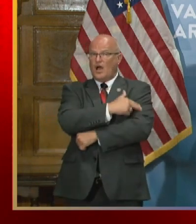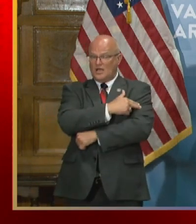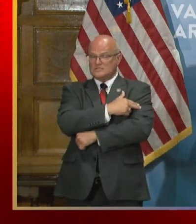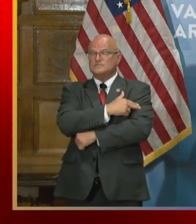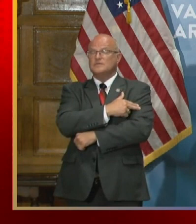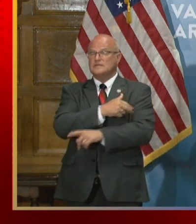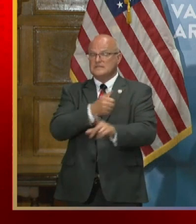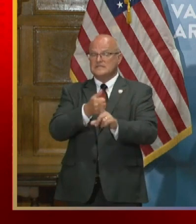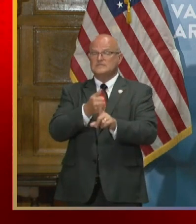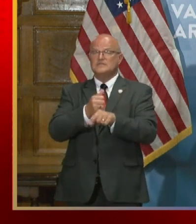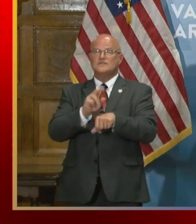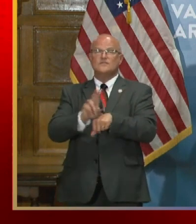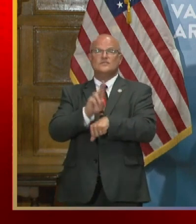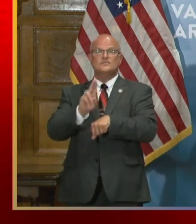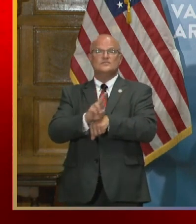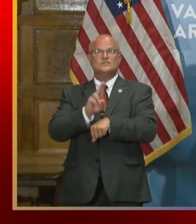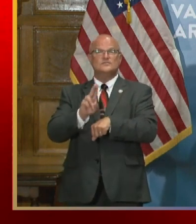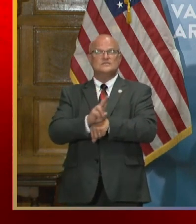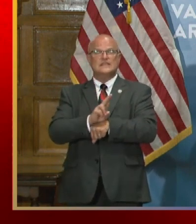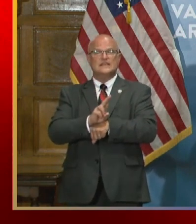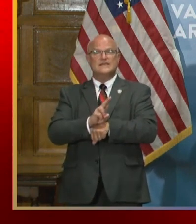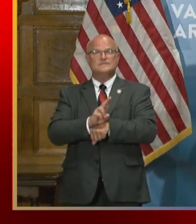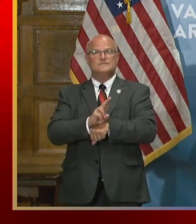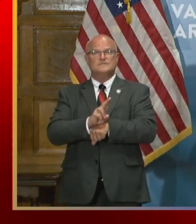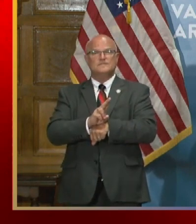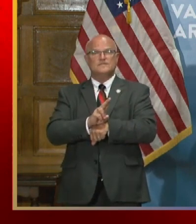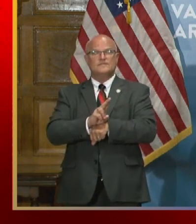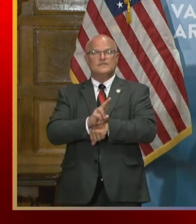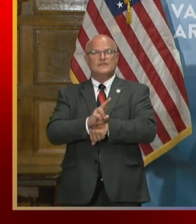are utilizing,